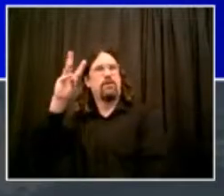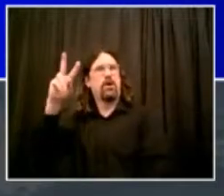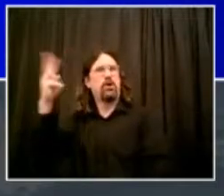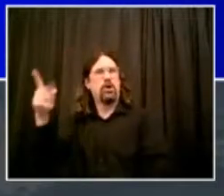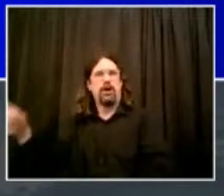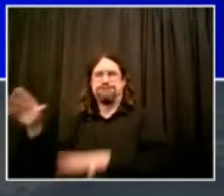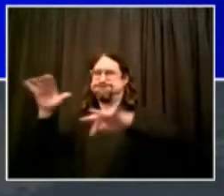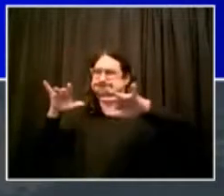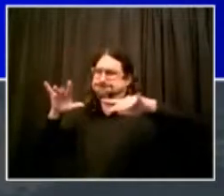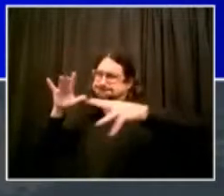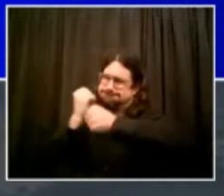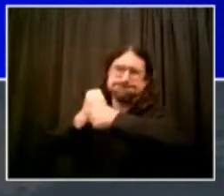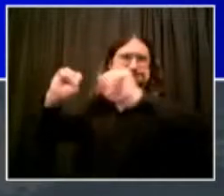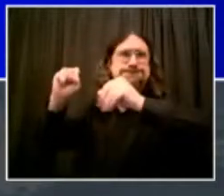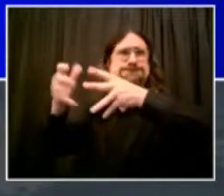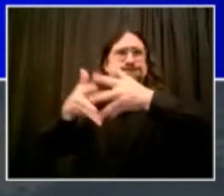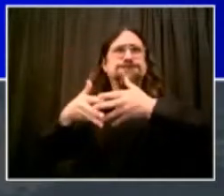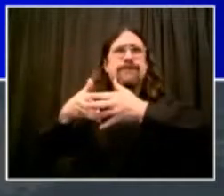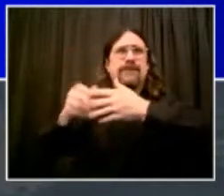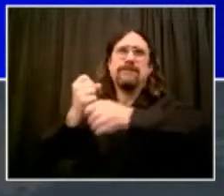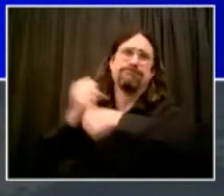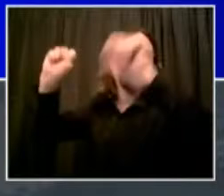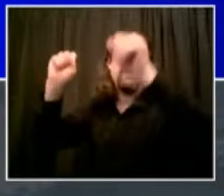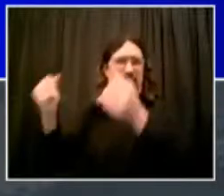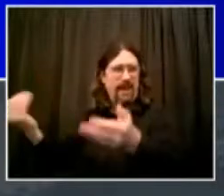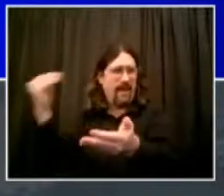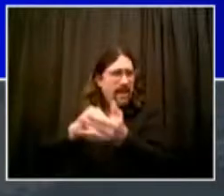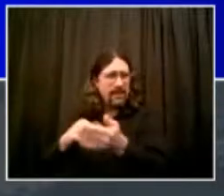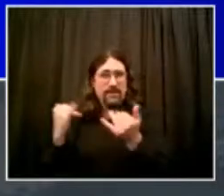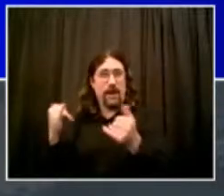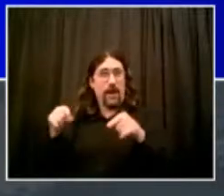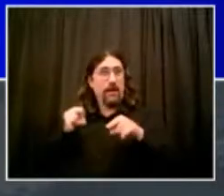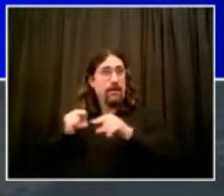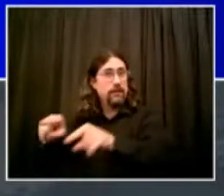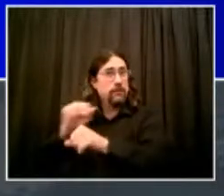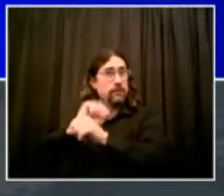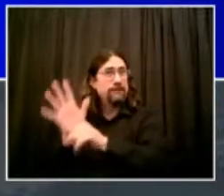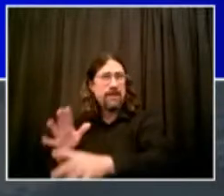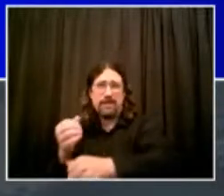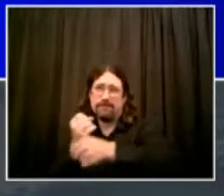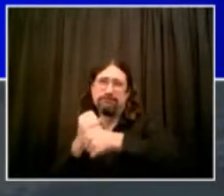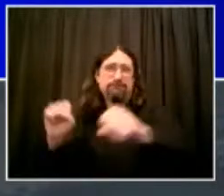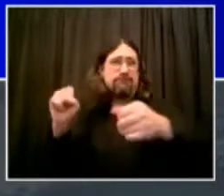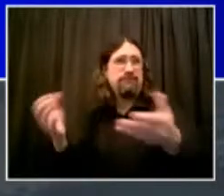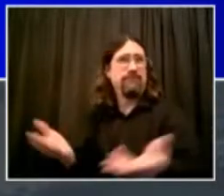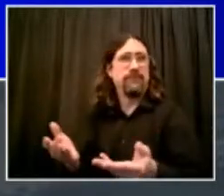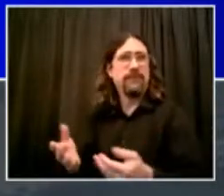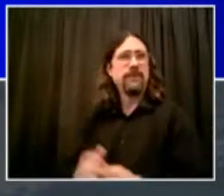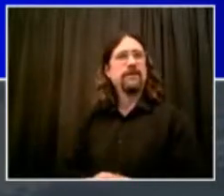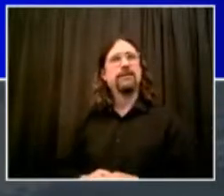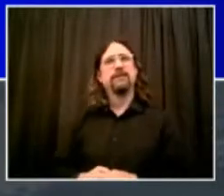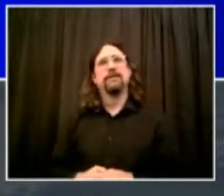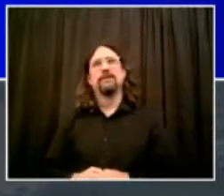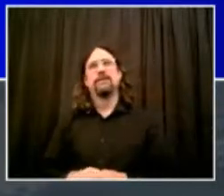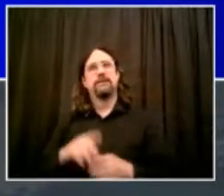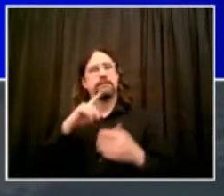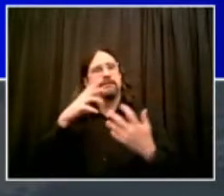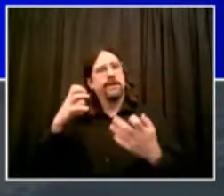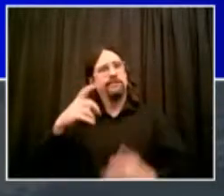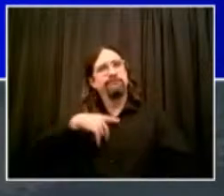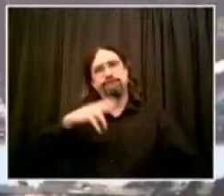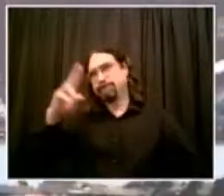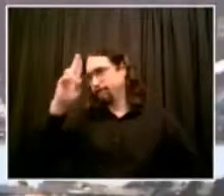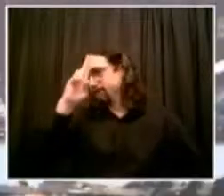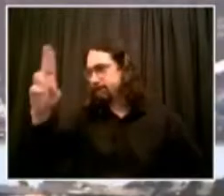So this is a great place to be today as we start the next chapter. I want to thank all my colleagues from the administration who are here, who've